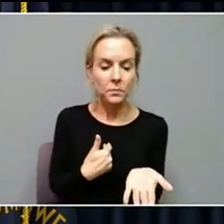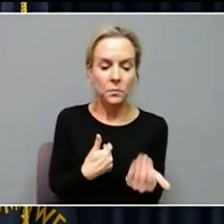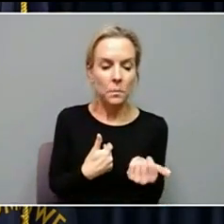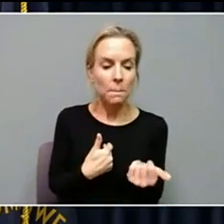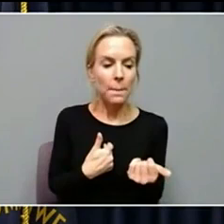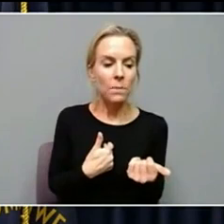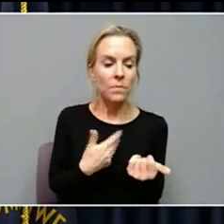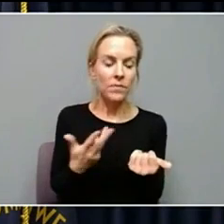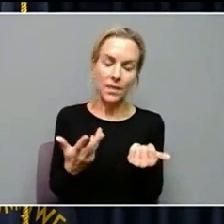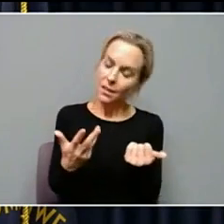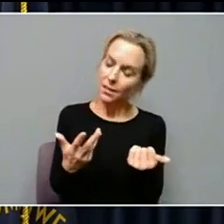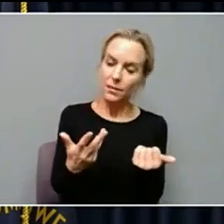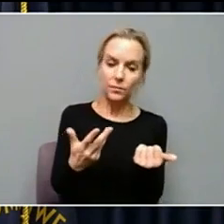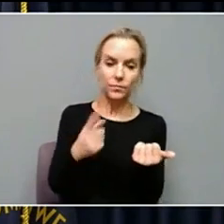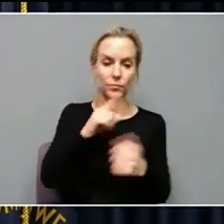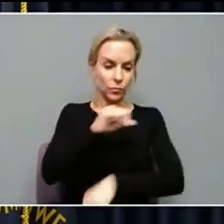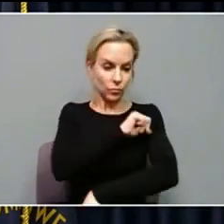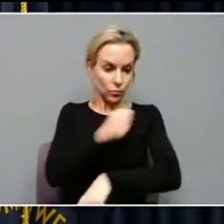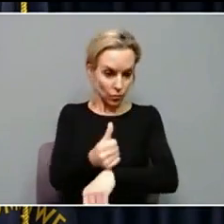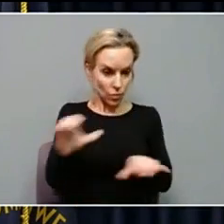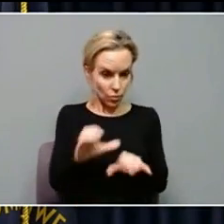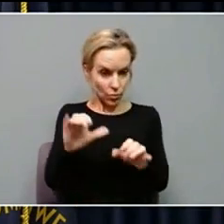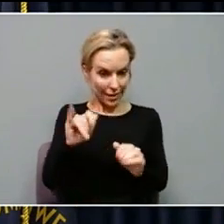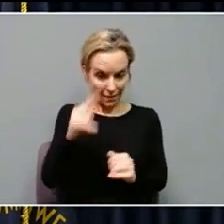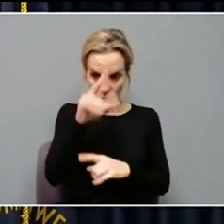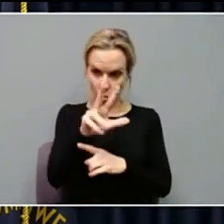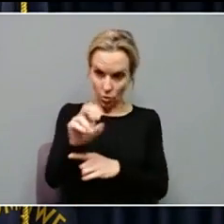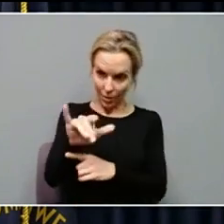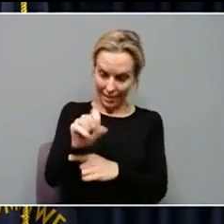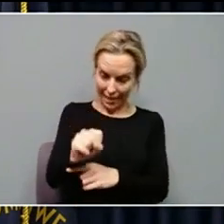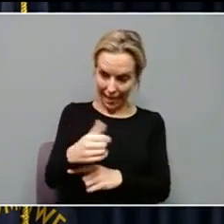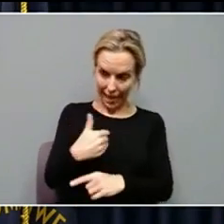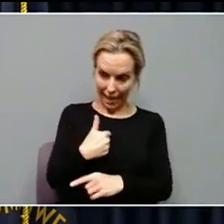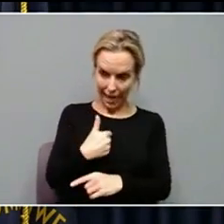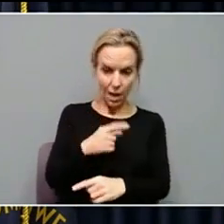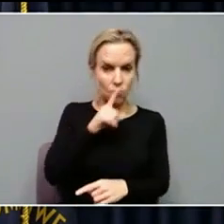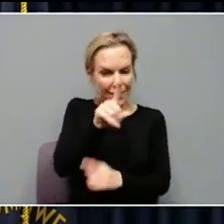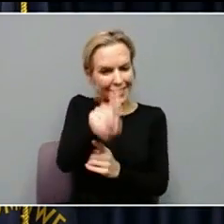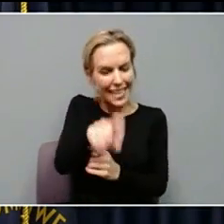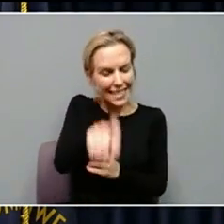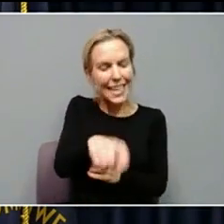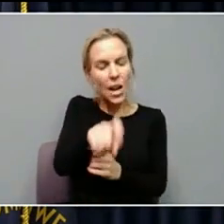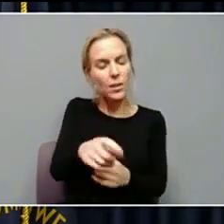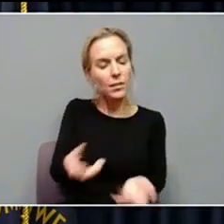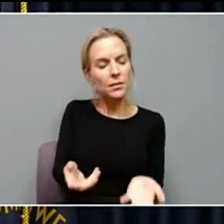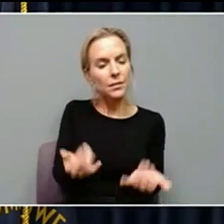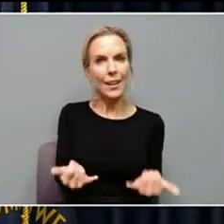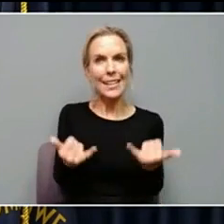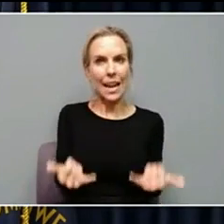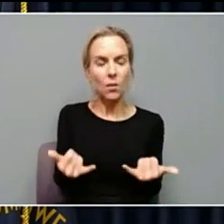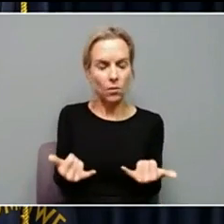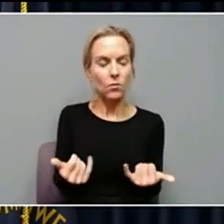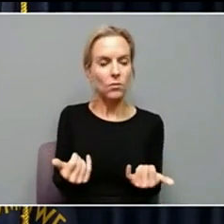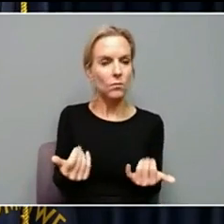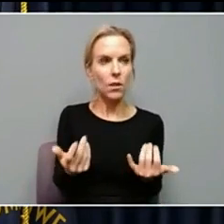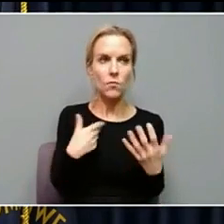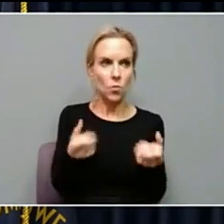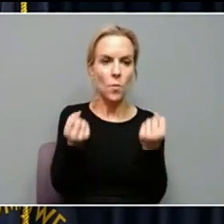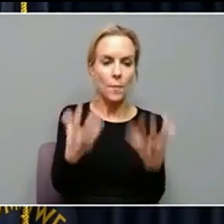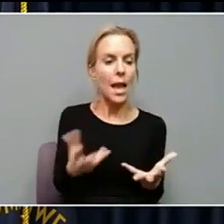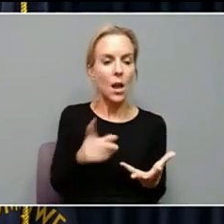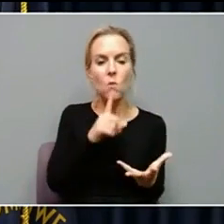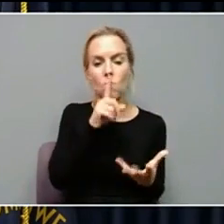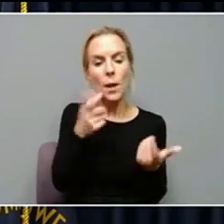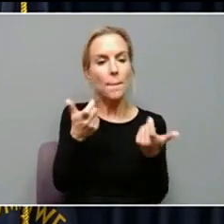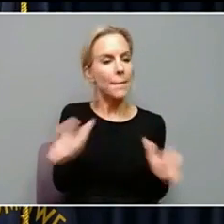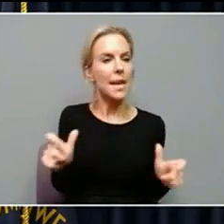if I am granted the authority to do it for 30 days, it's just necessary right now. And we have far too many really big gatherings